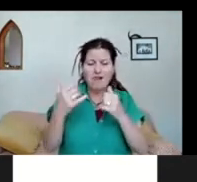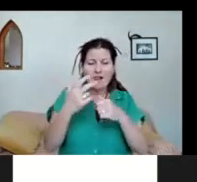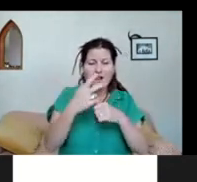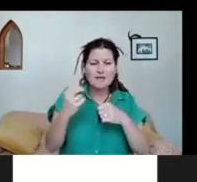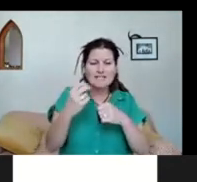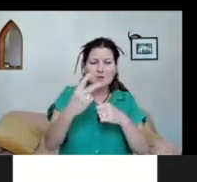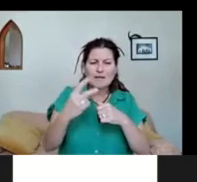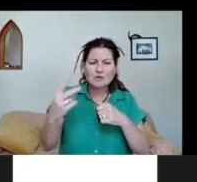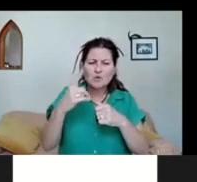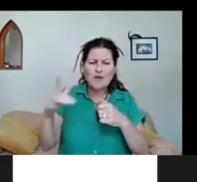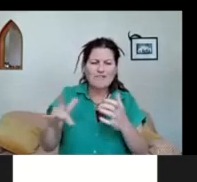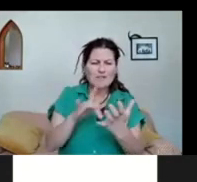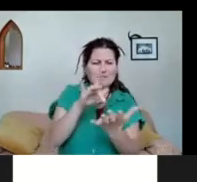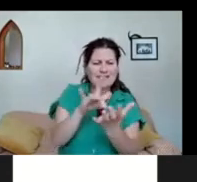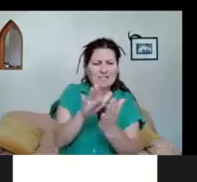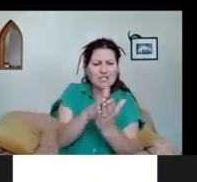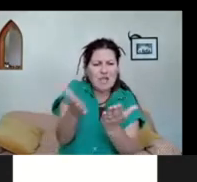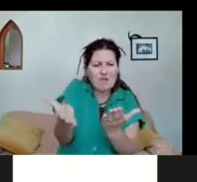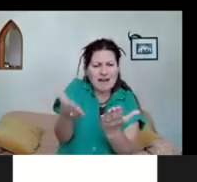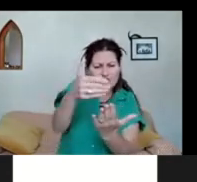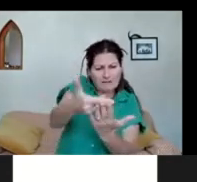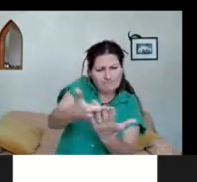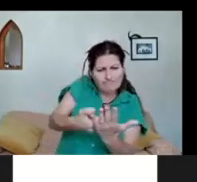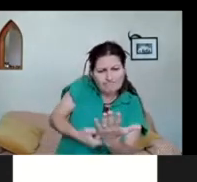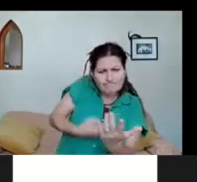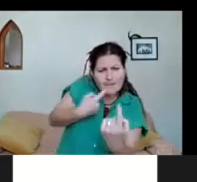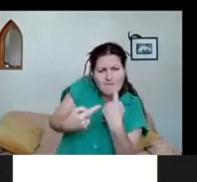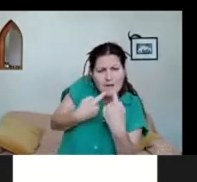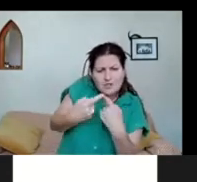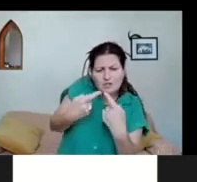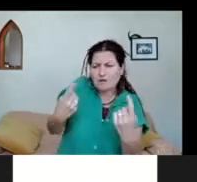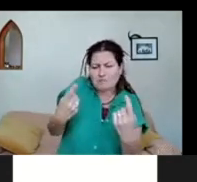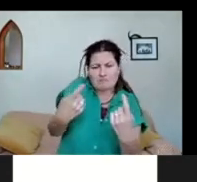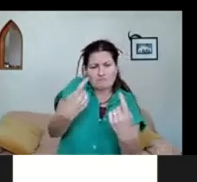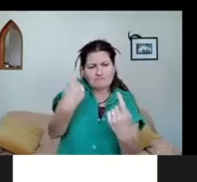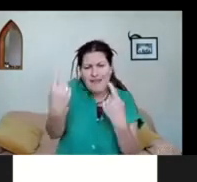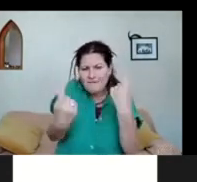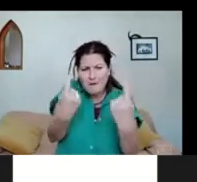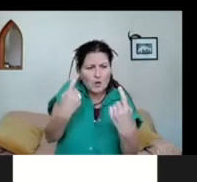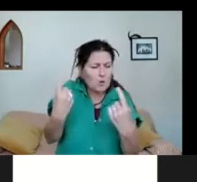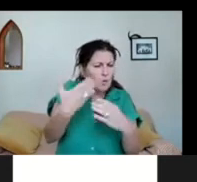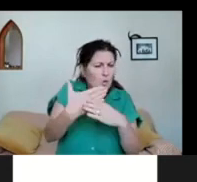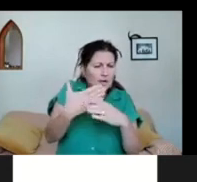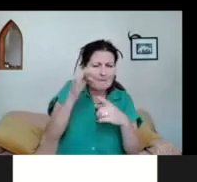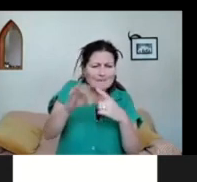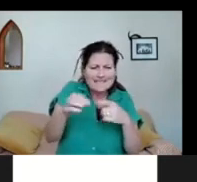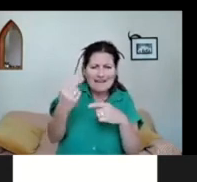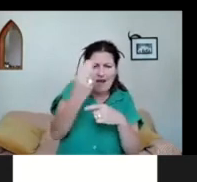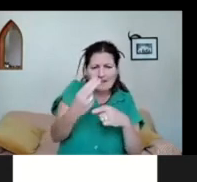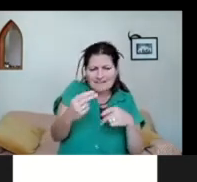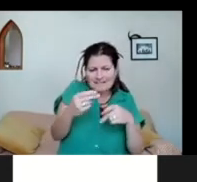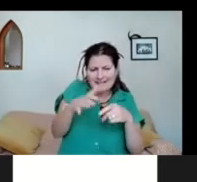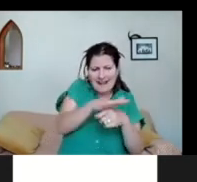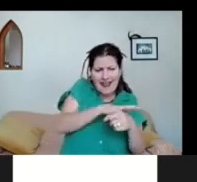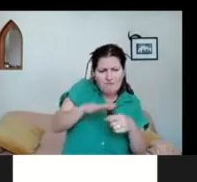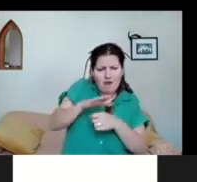of everybody who's, you know, who works in all these different artistic fields. I just trying to think if there's some way we could set up